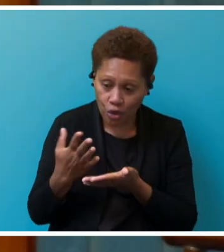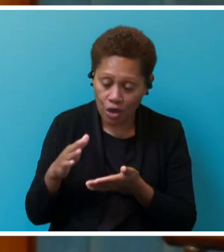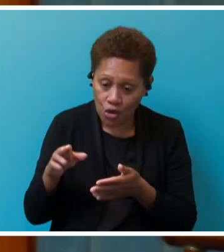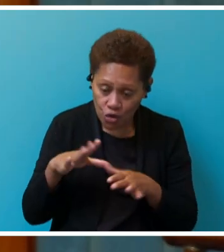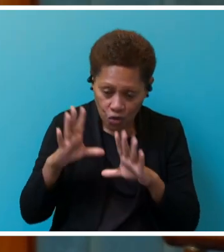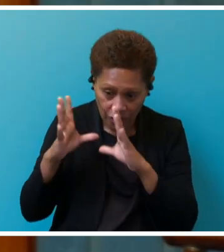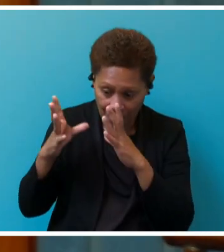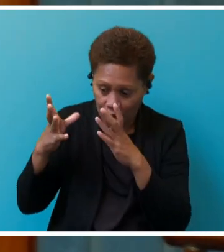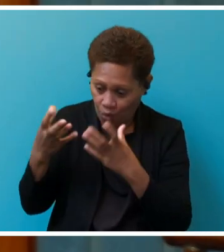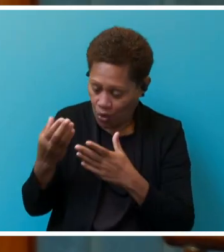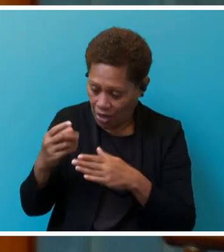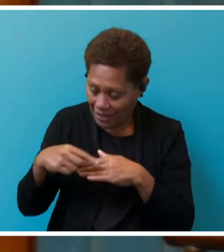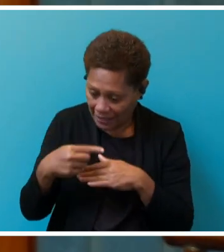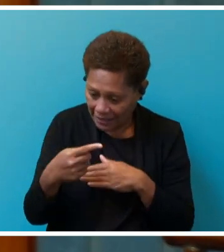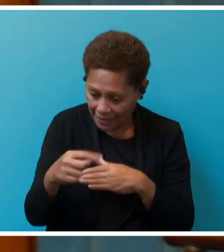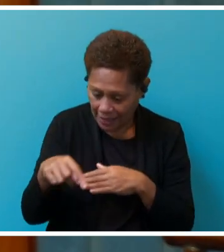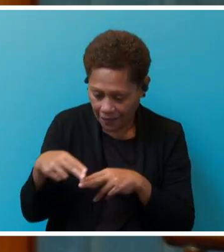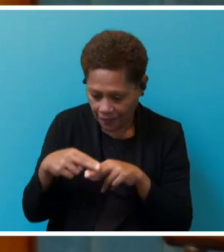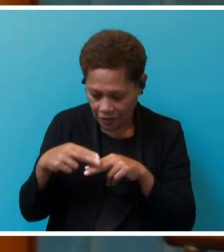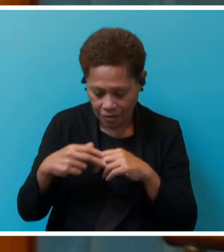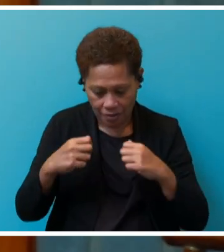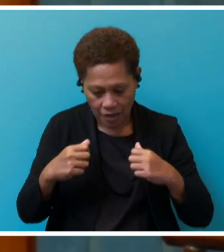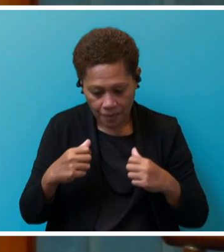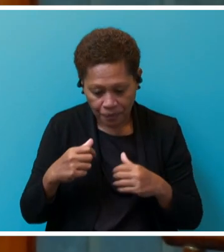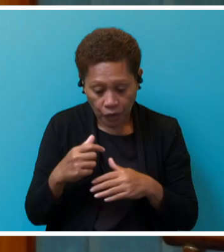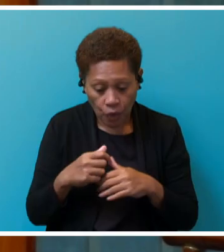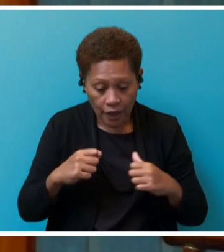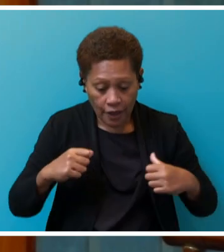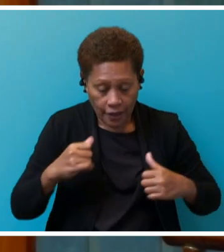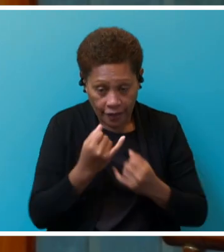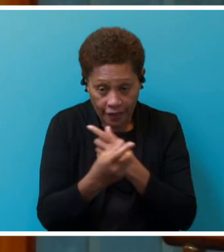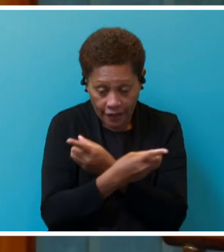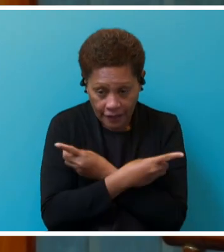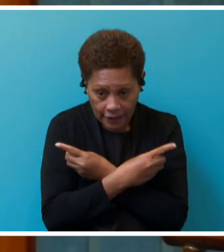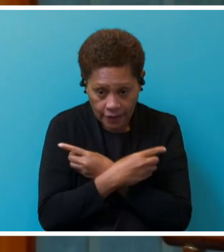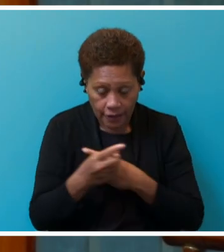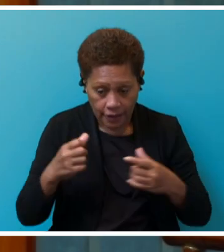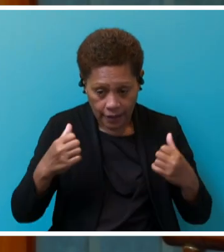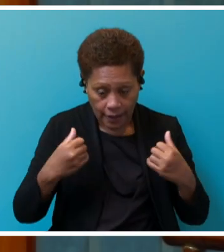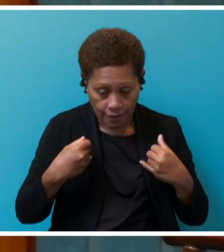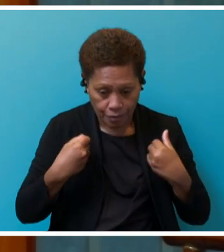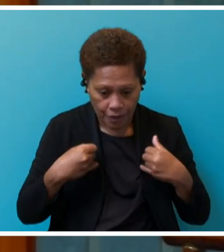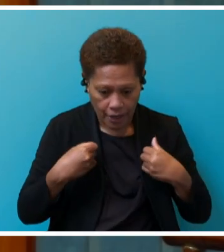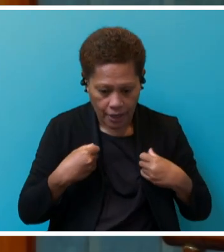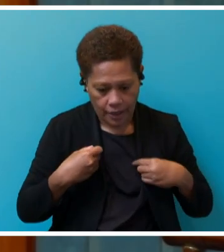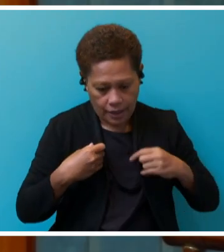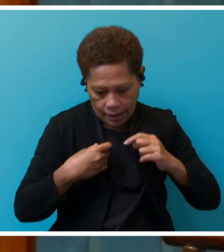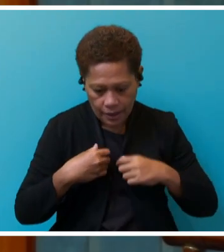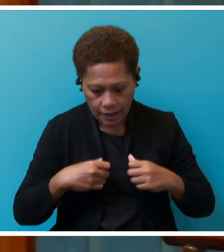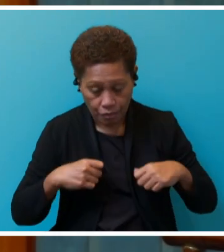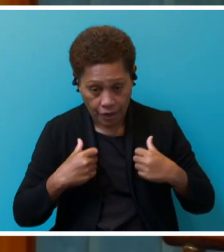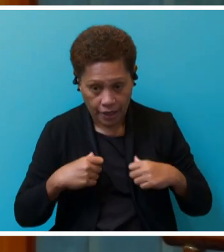people with dignity and pride. The people will continue to support such partnership, the government will continue to support